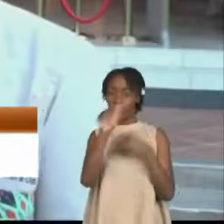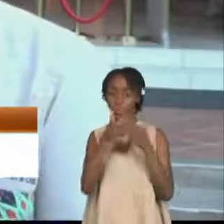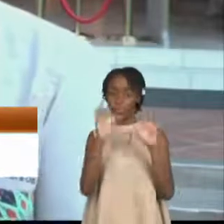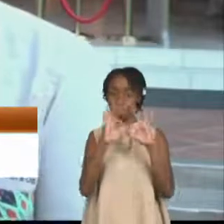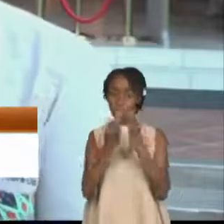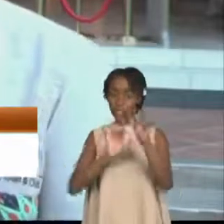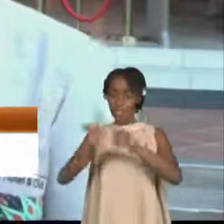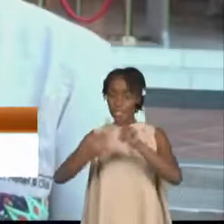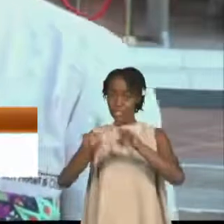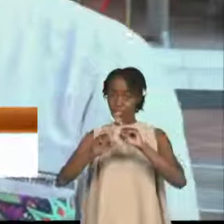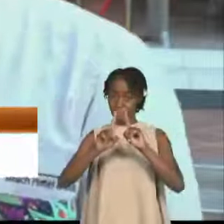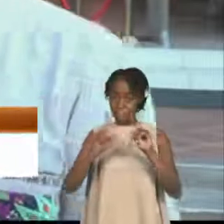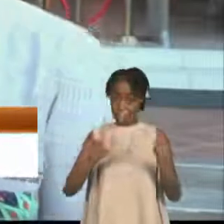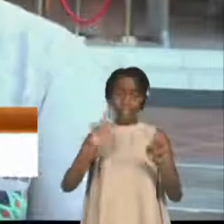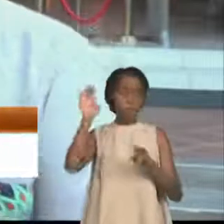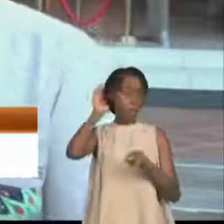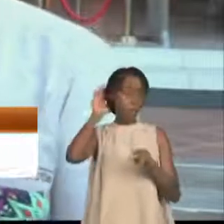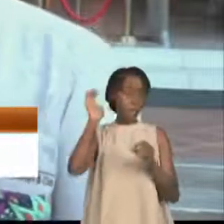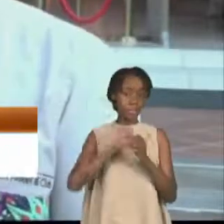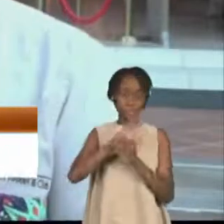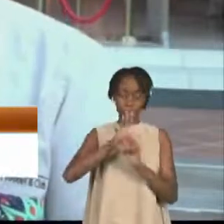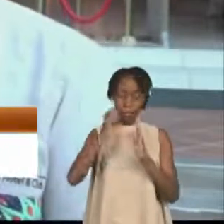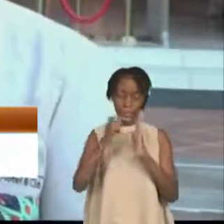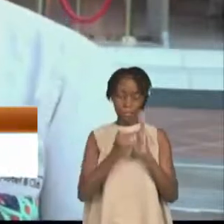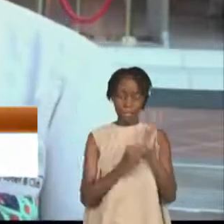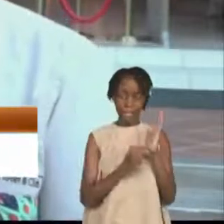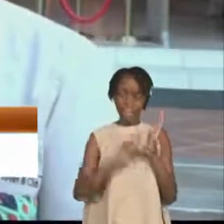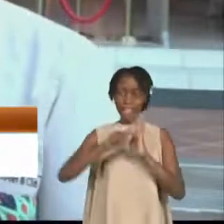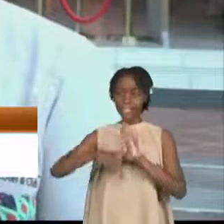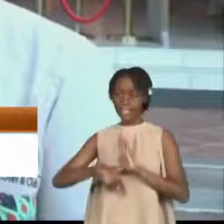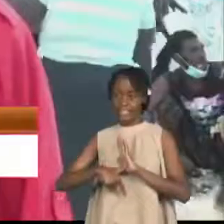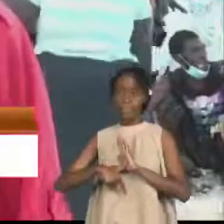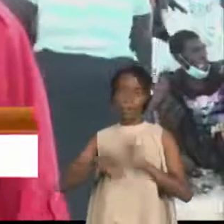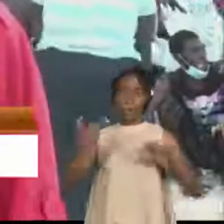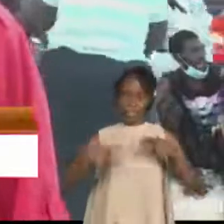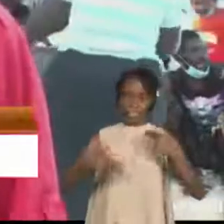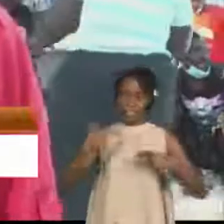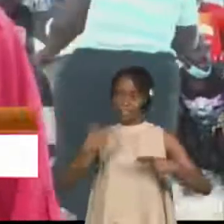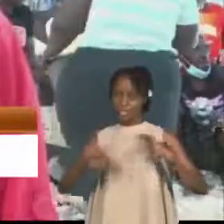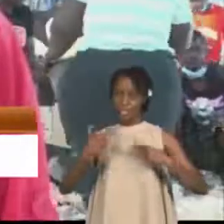but again observe a copy protocols then our booking started triggering